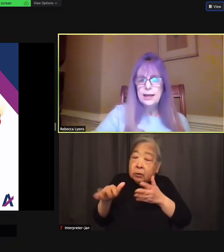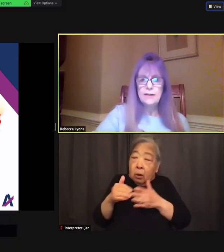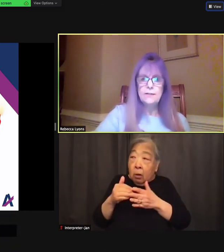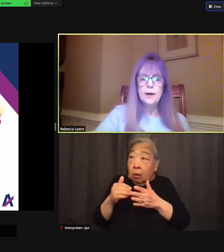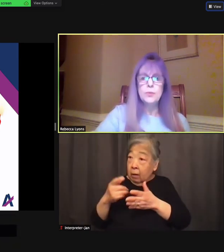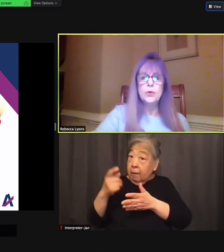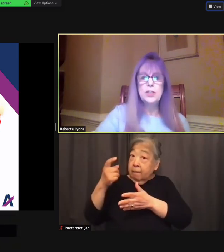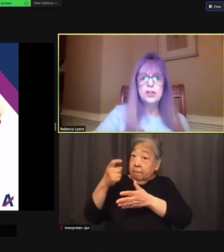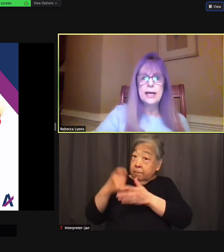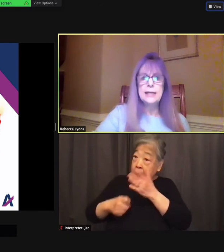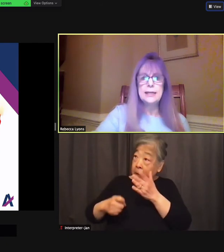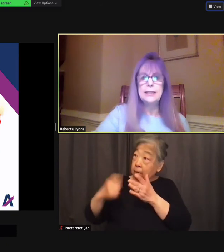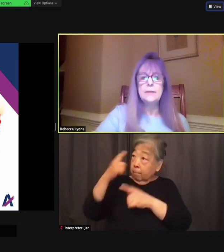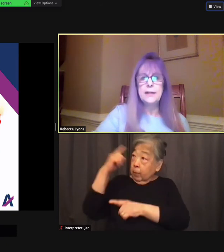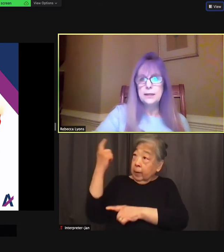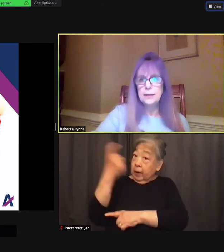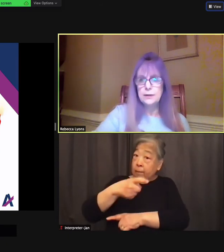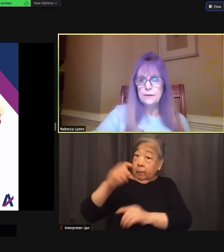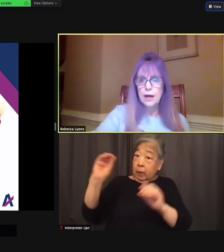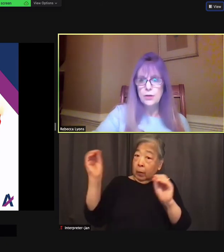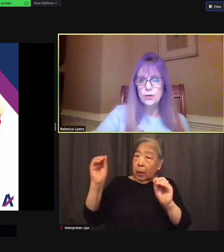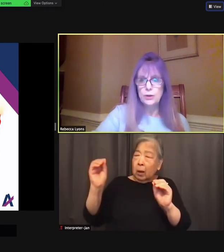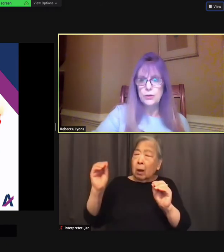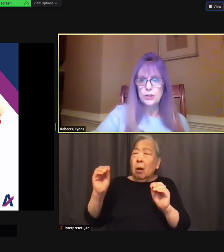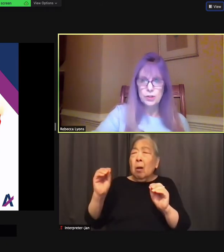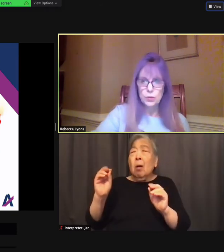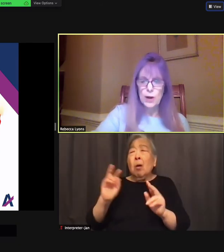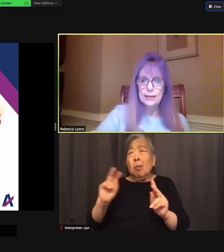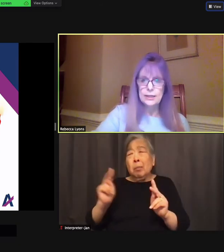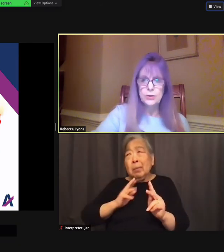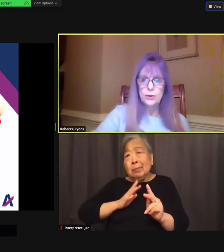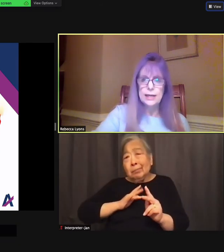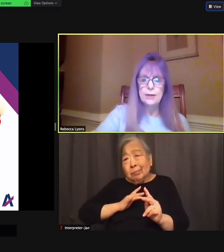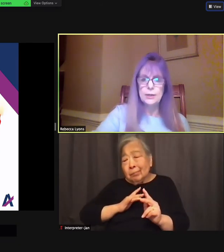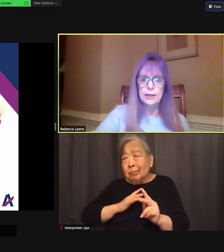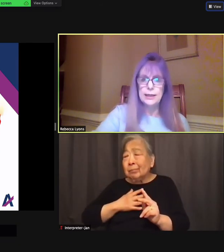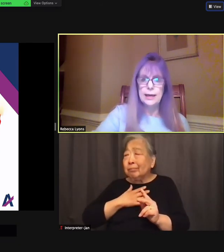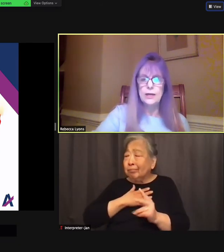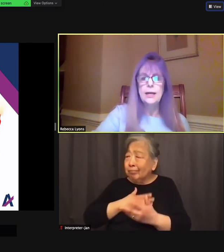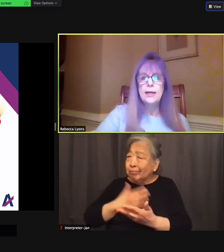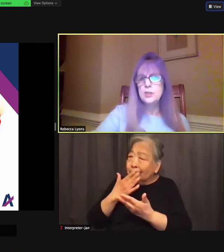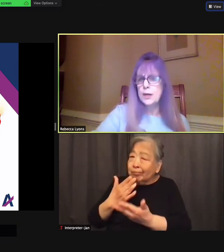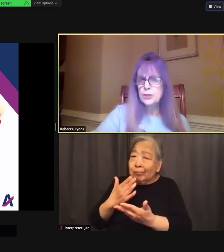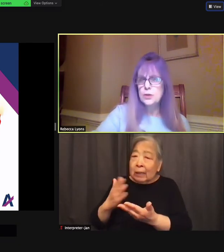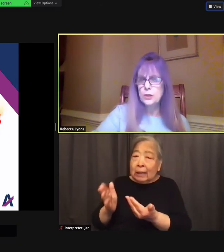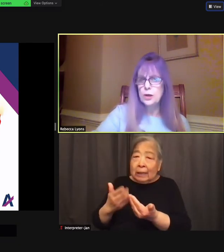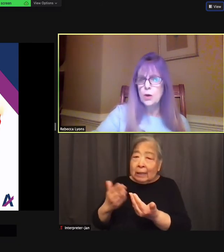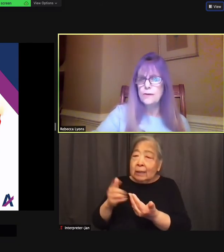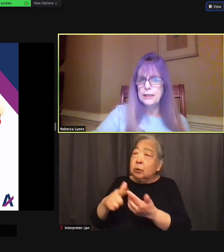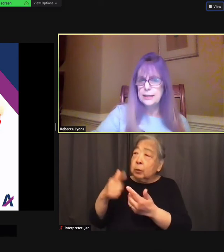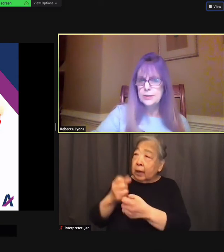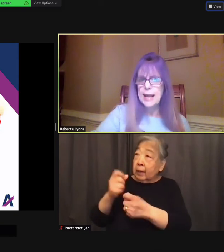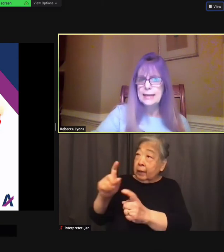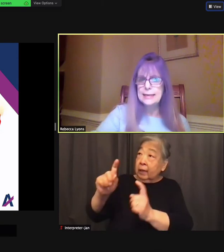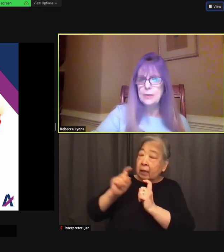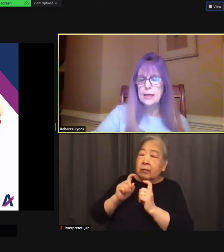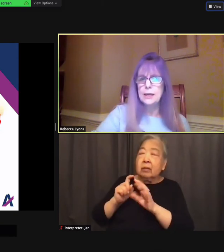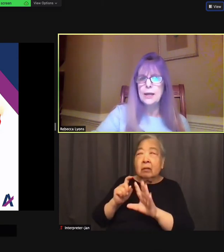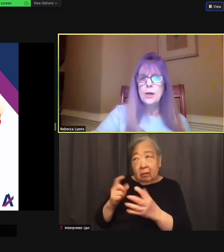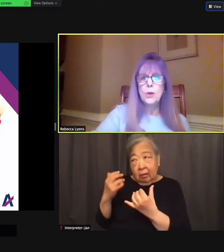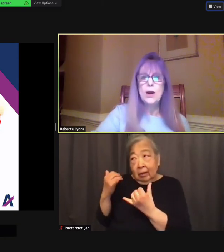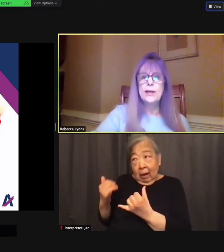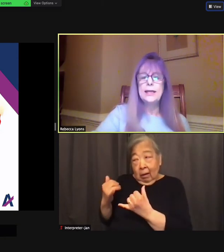really have appreciated giving the gift contributions directly to an ABLE account, especially with COVID and this